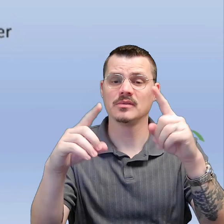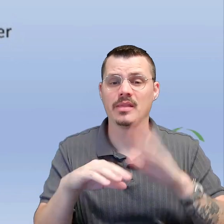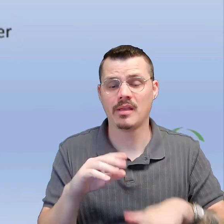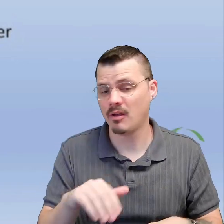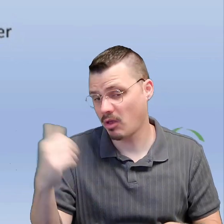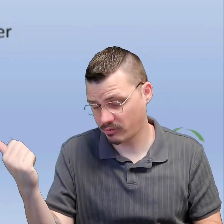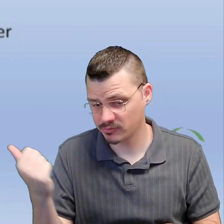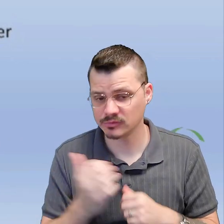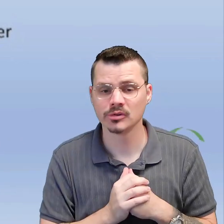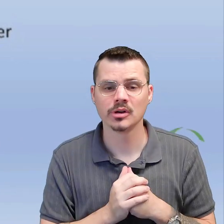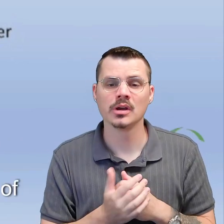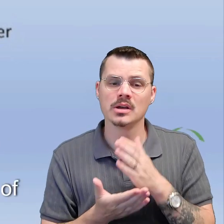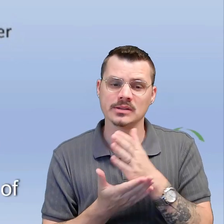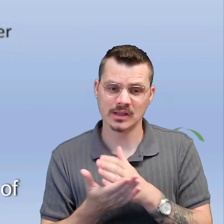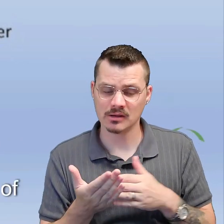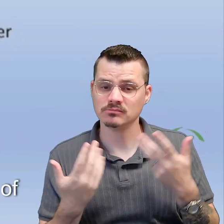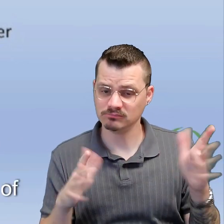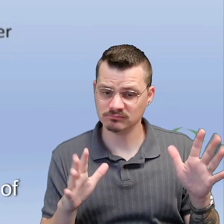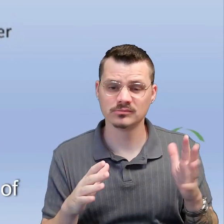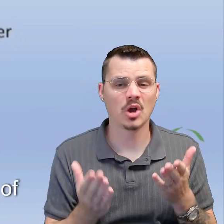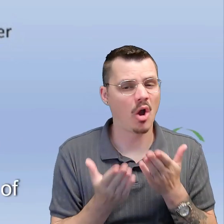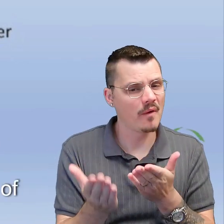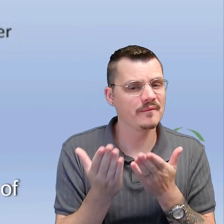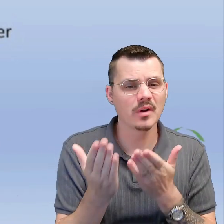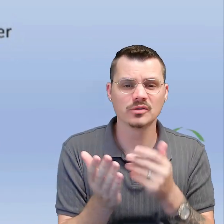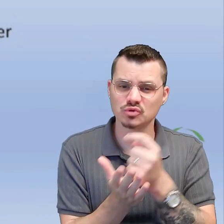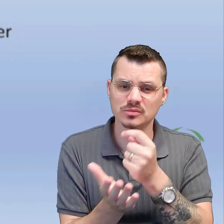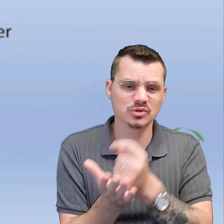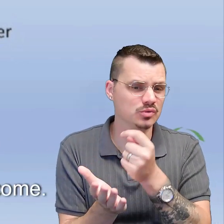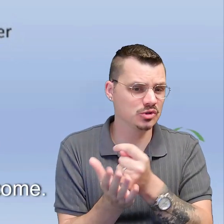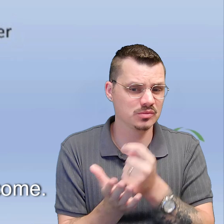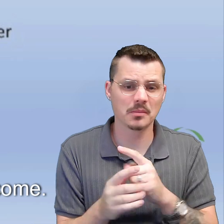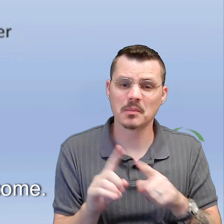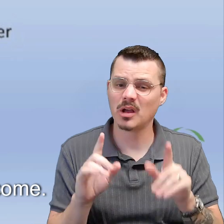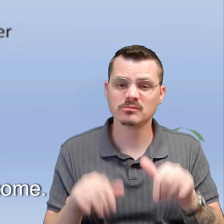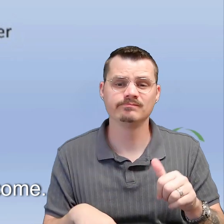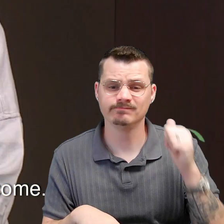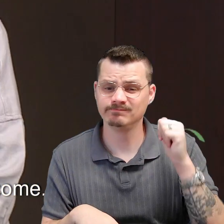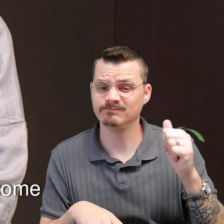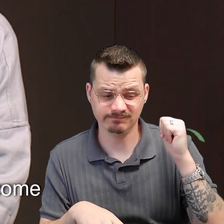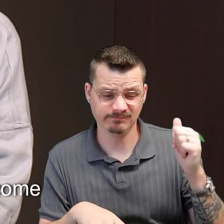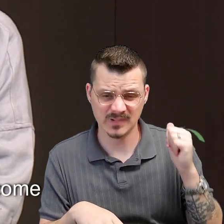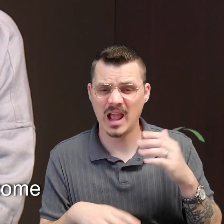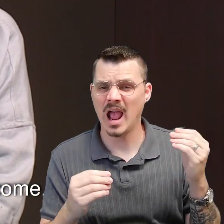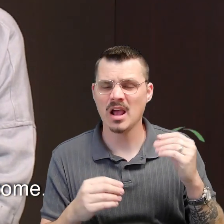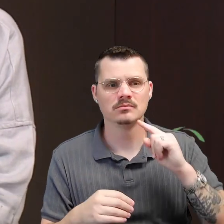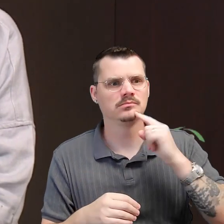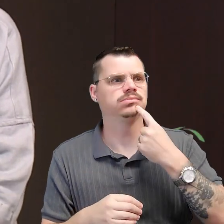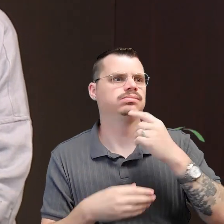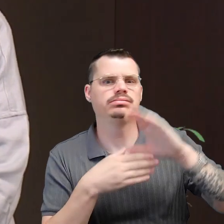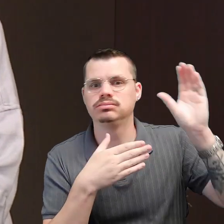others. Some have been offered every kind of treatment and refused and had a disastrous